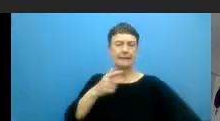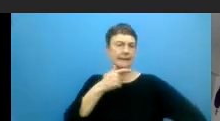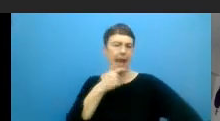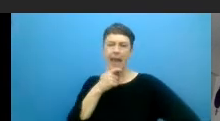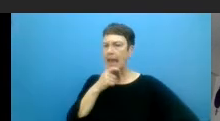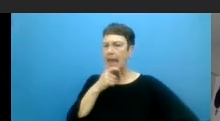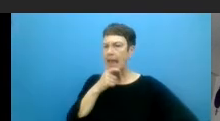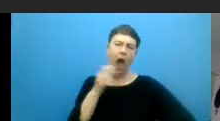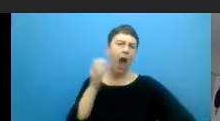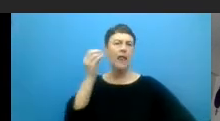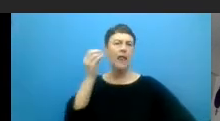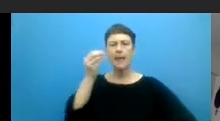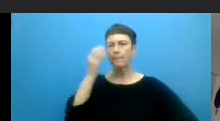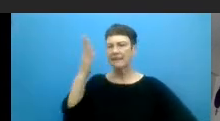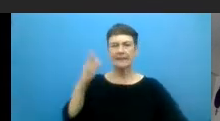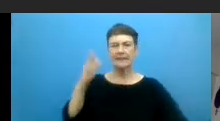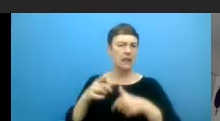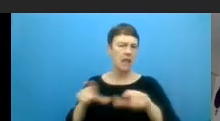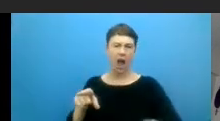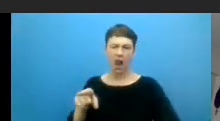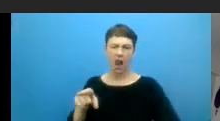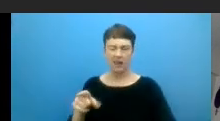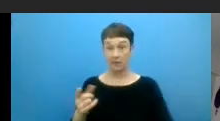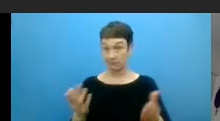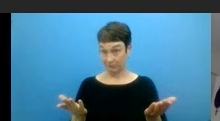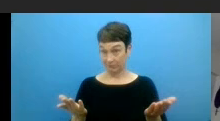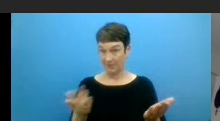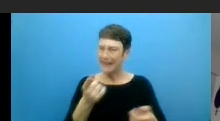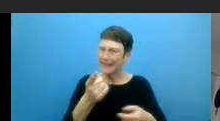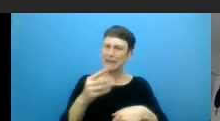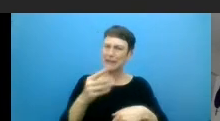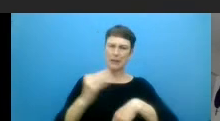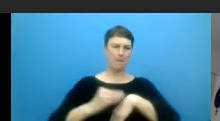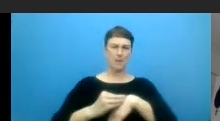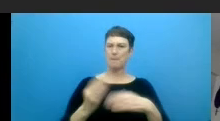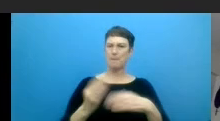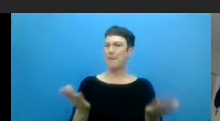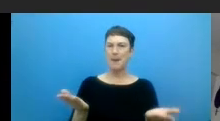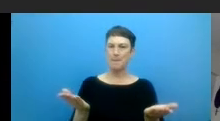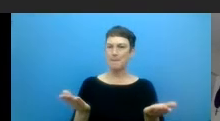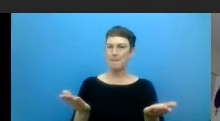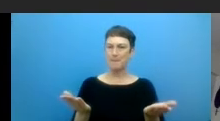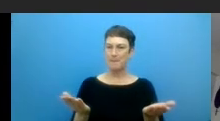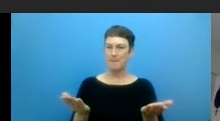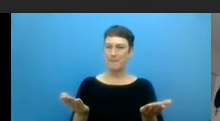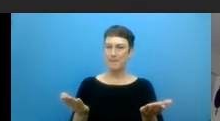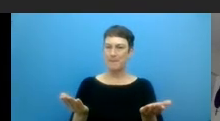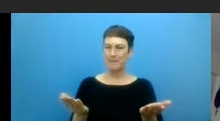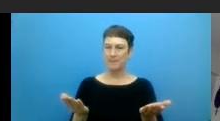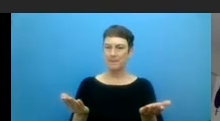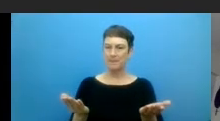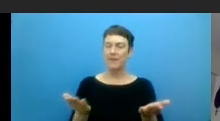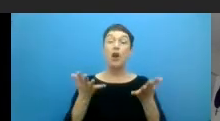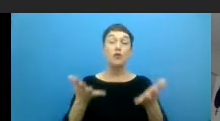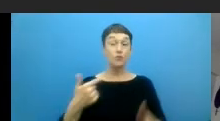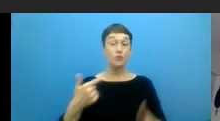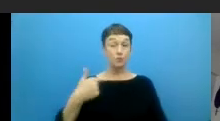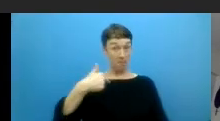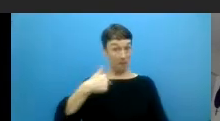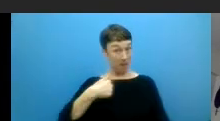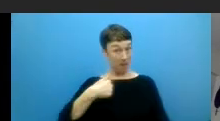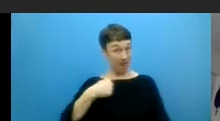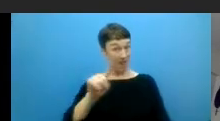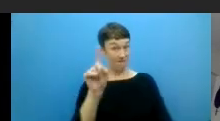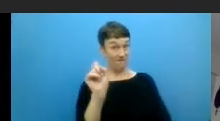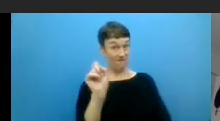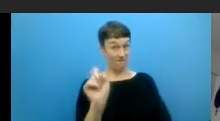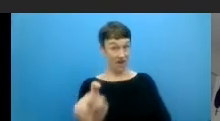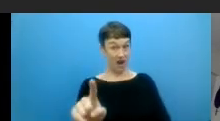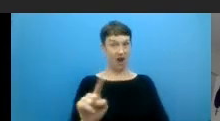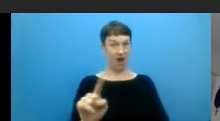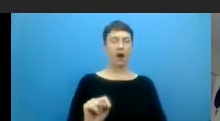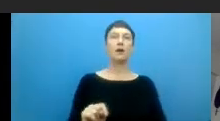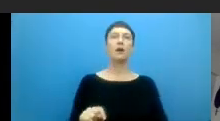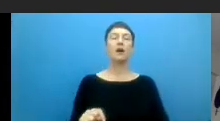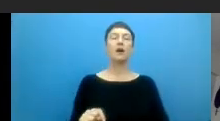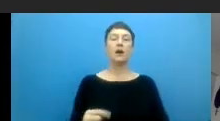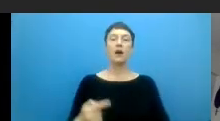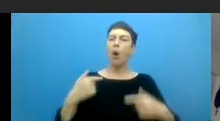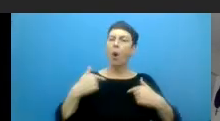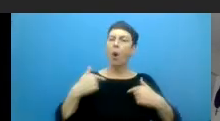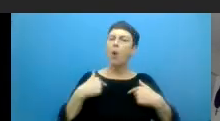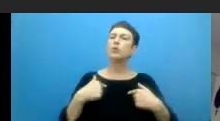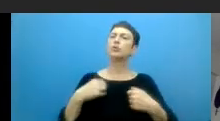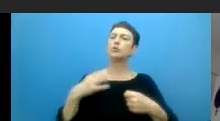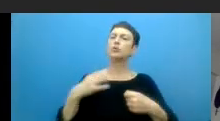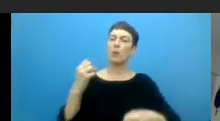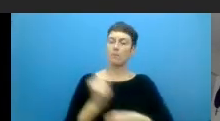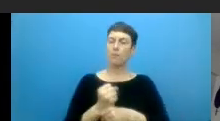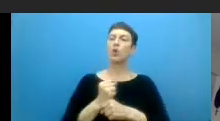there. So these ideas, my questions are, what do they say about a national language policy